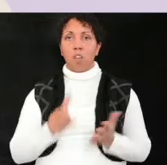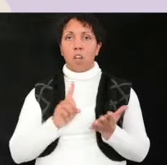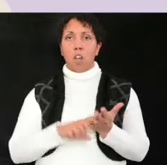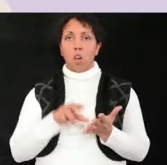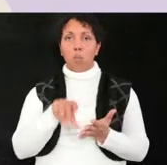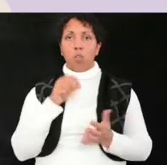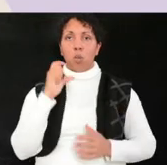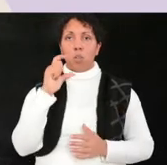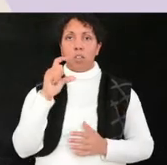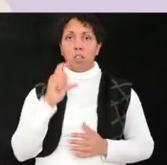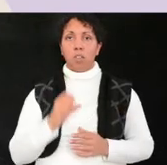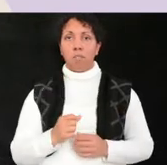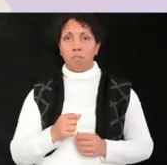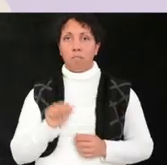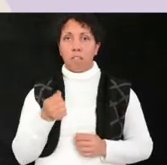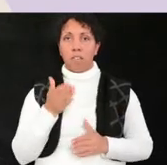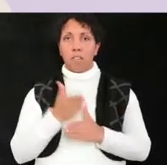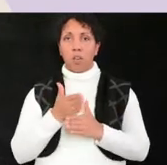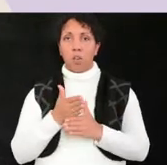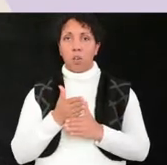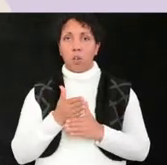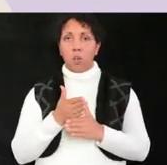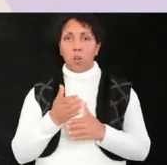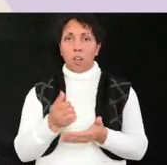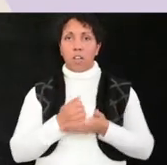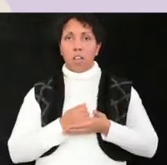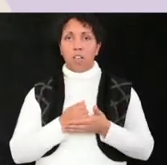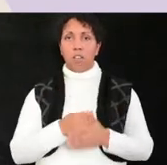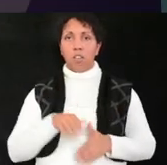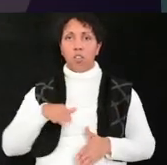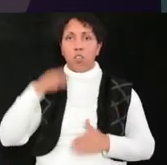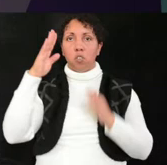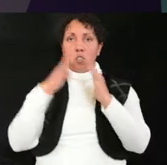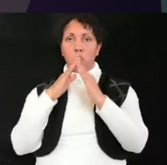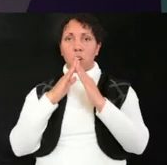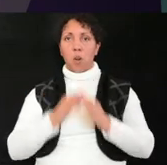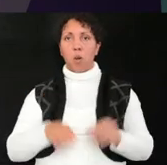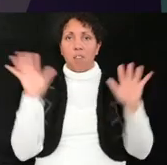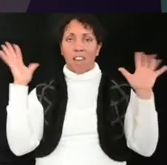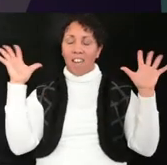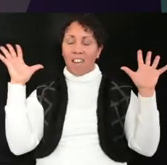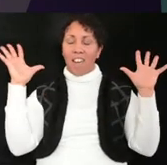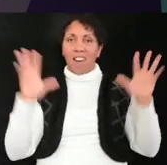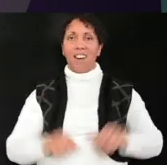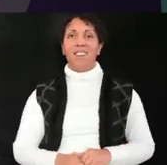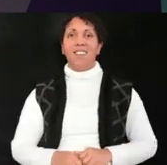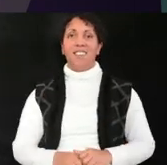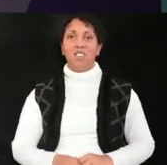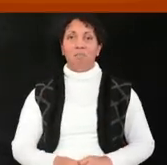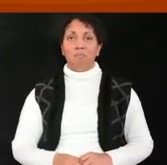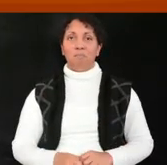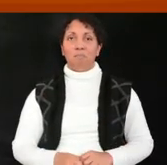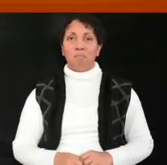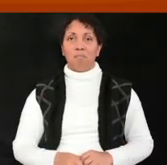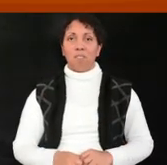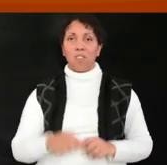Lobe chose C. A key worker looks after you in a children's home. That is the correct answer.